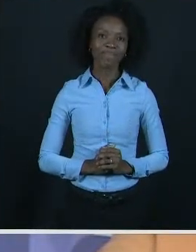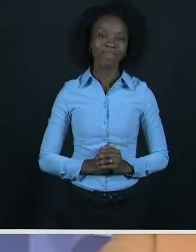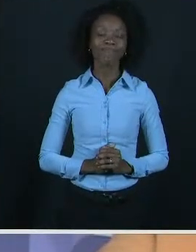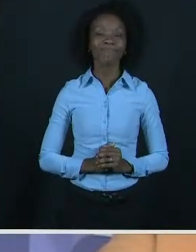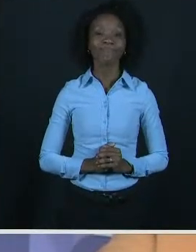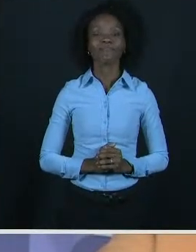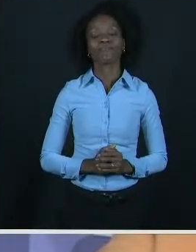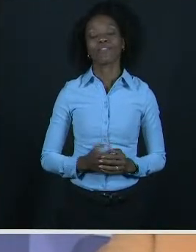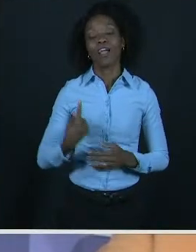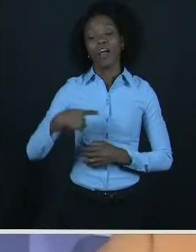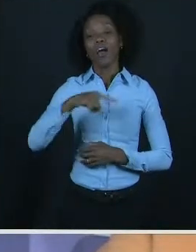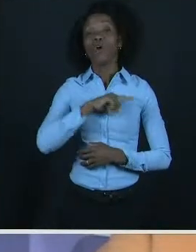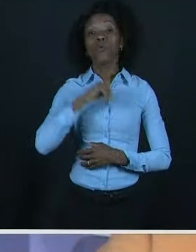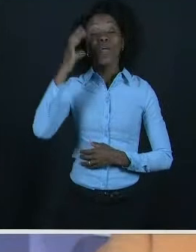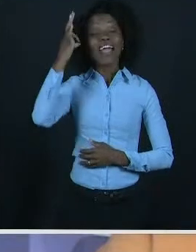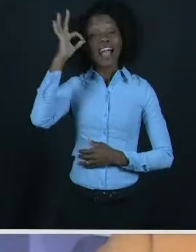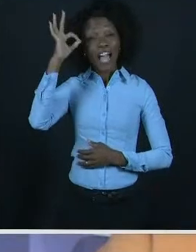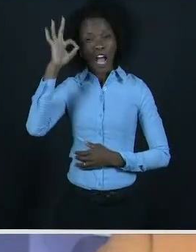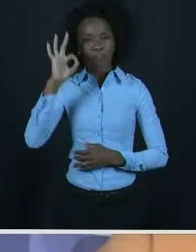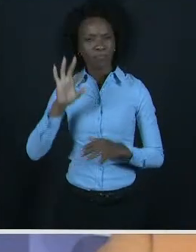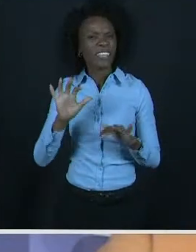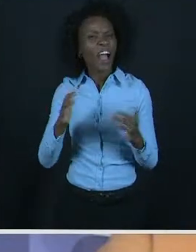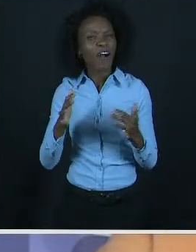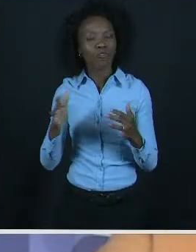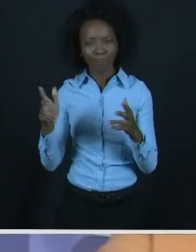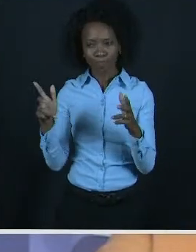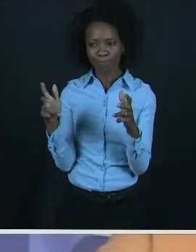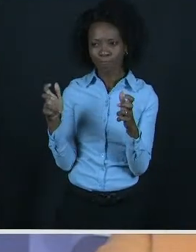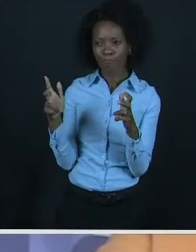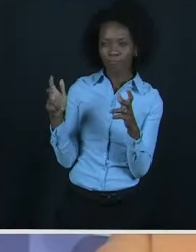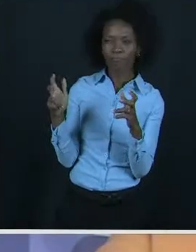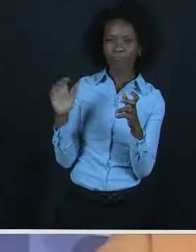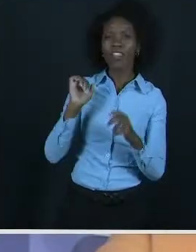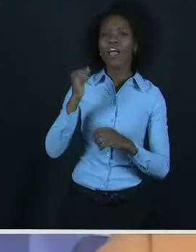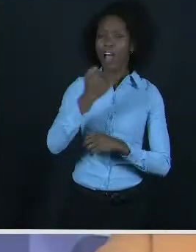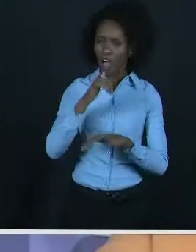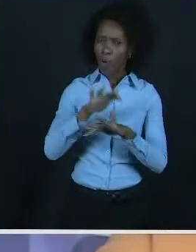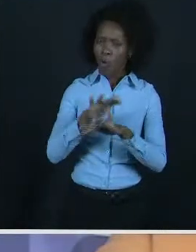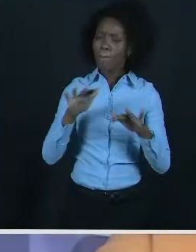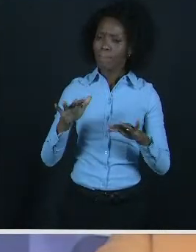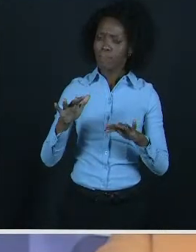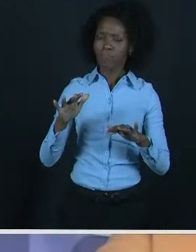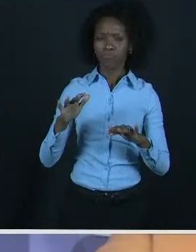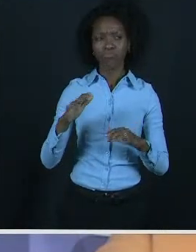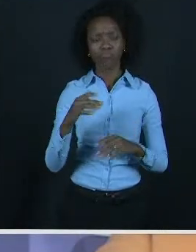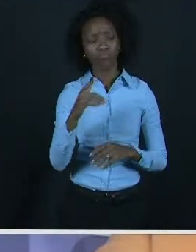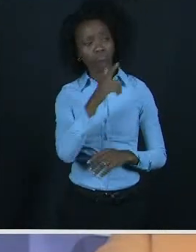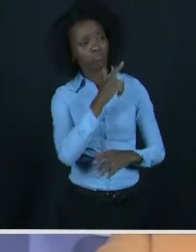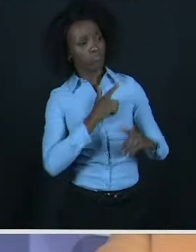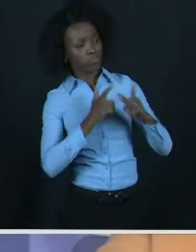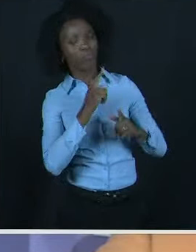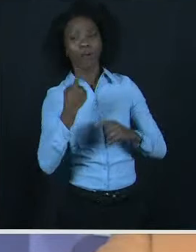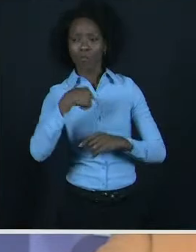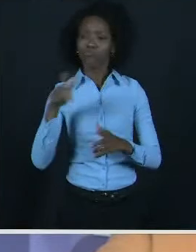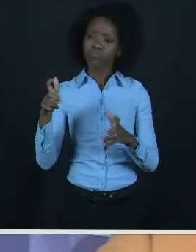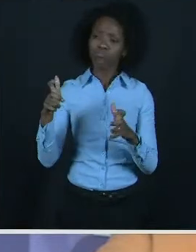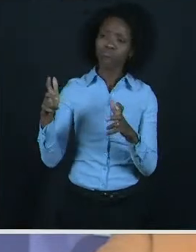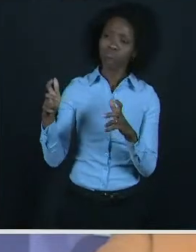We are a government that listens. When our people speak, we do listen.